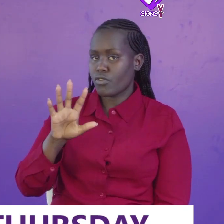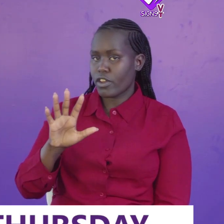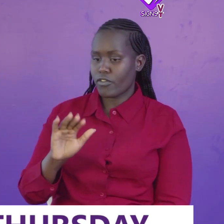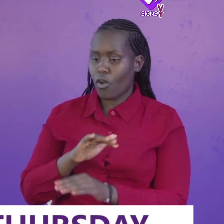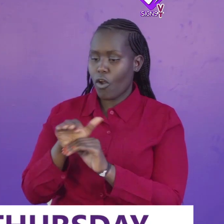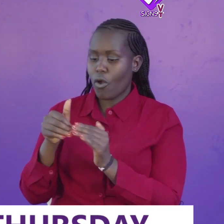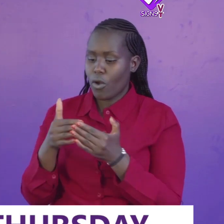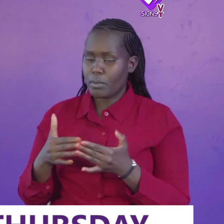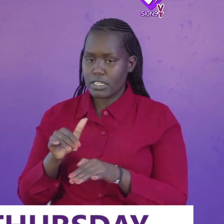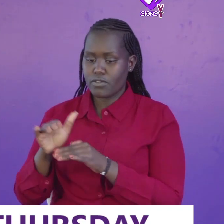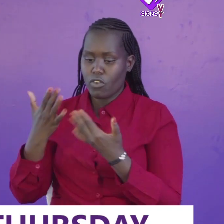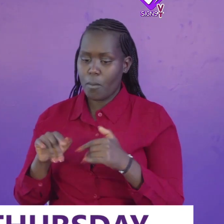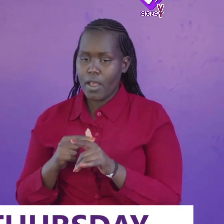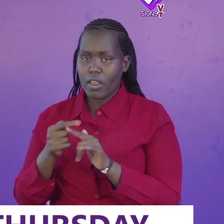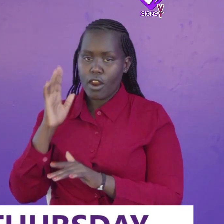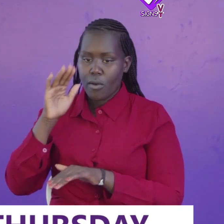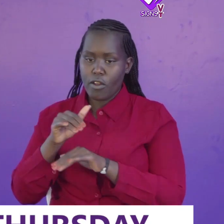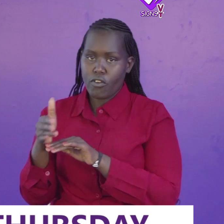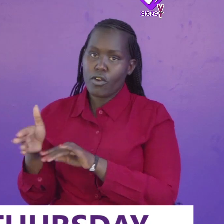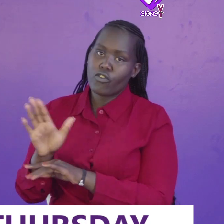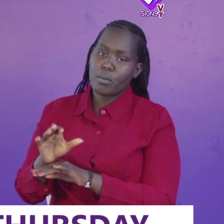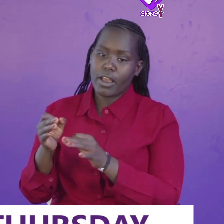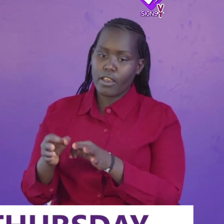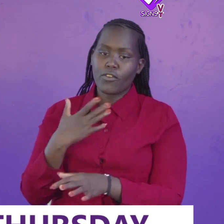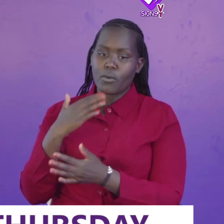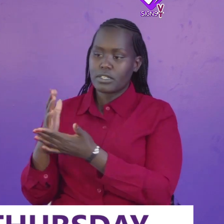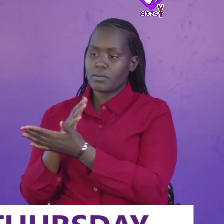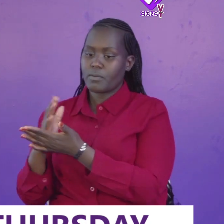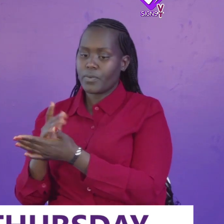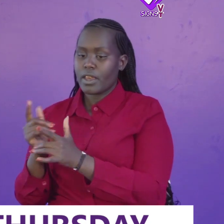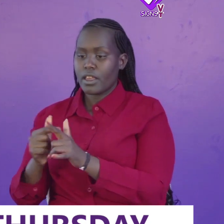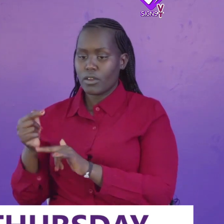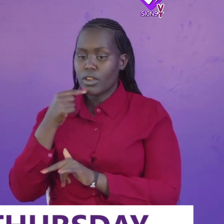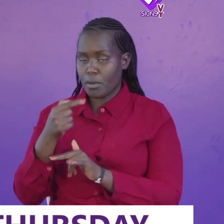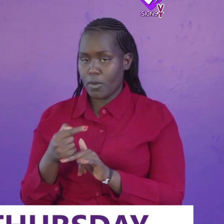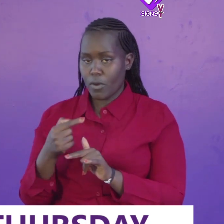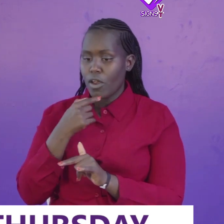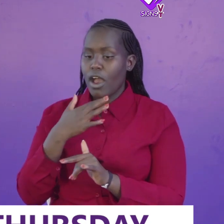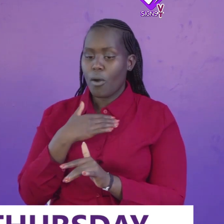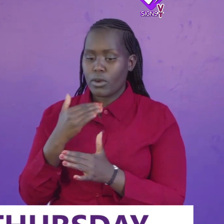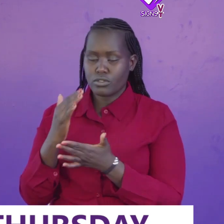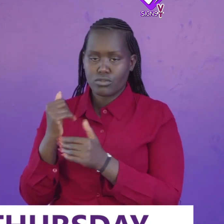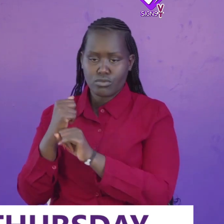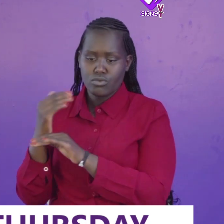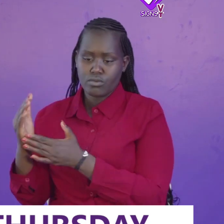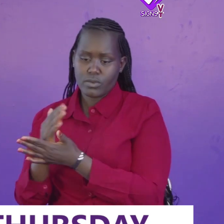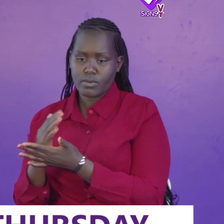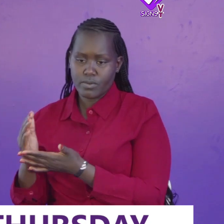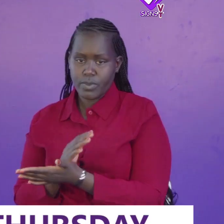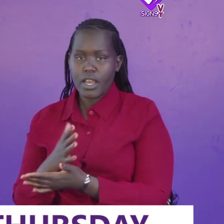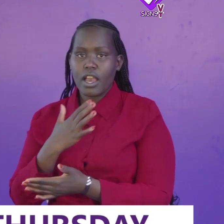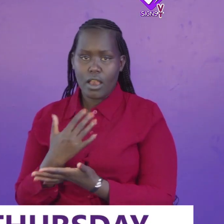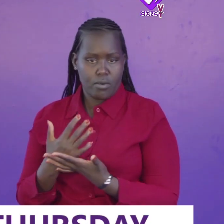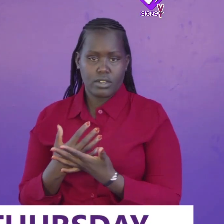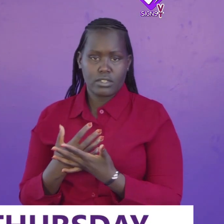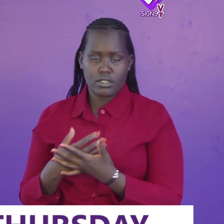unifollow, I will follow back. If unataka a certain edition, unani DM tu unaniambia, by the way Nduko, nataka mfanye hii edition. By the way Nduko, nataka mkuje tena